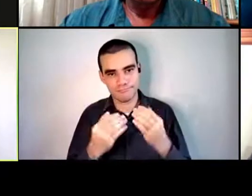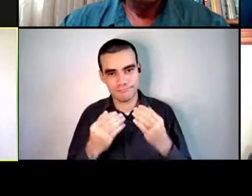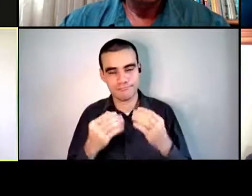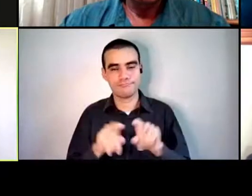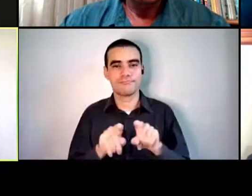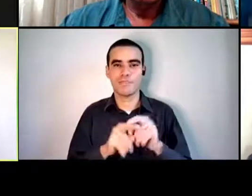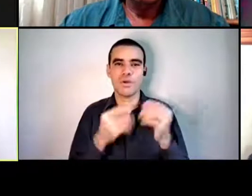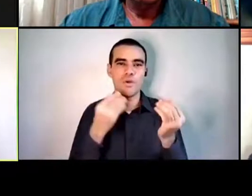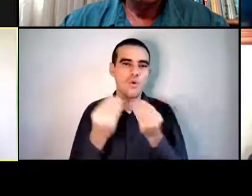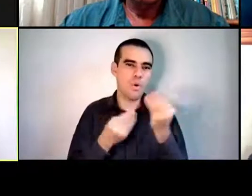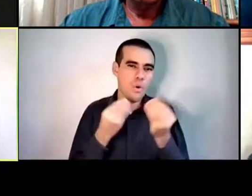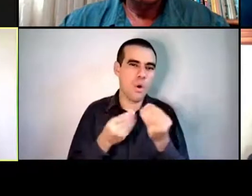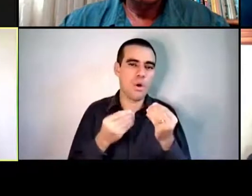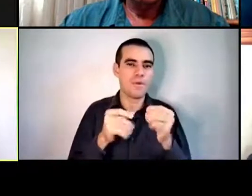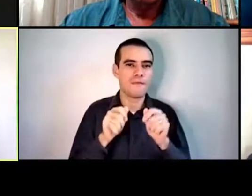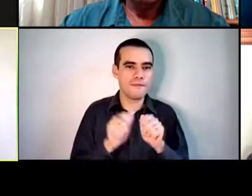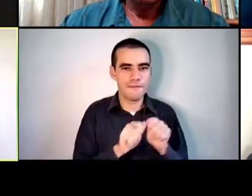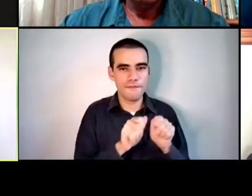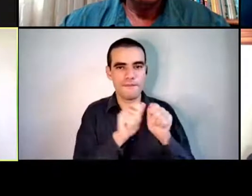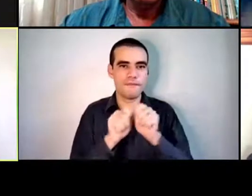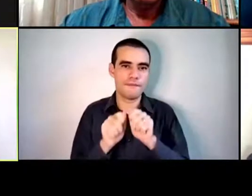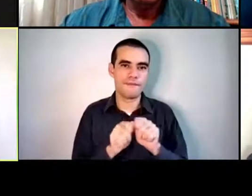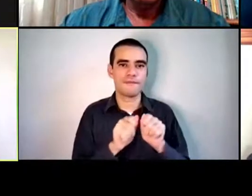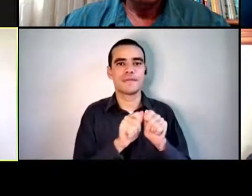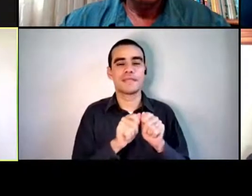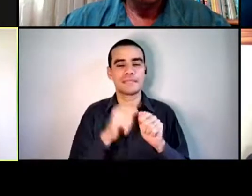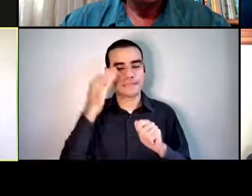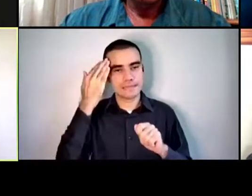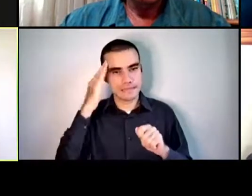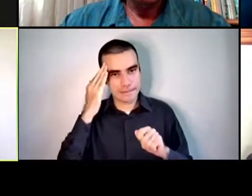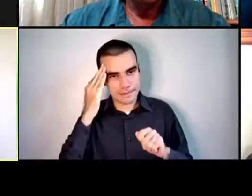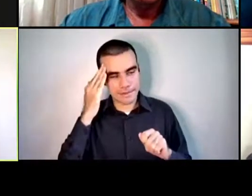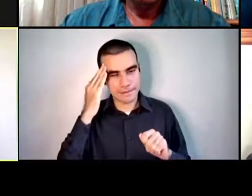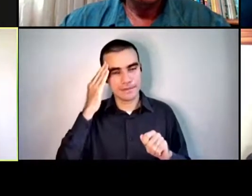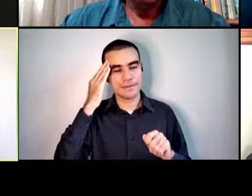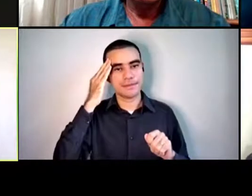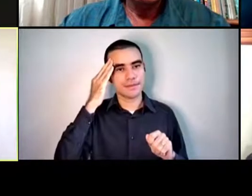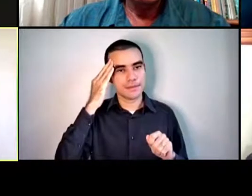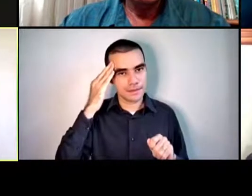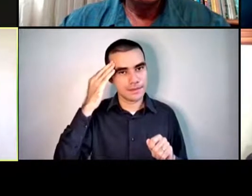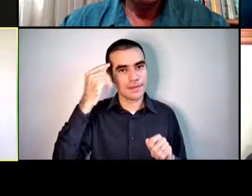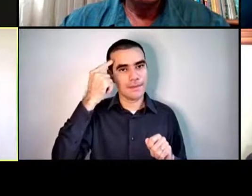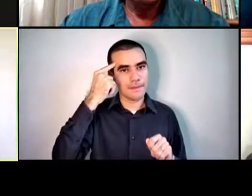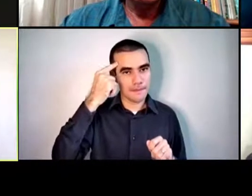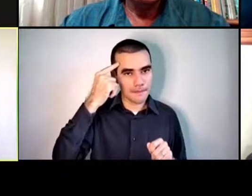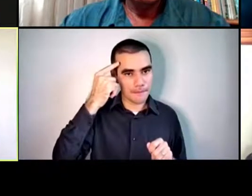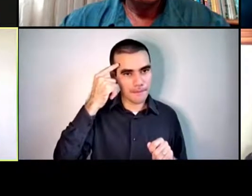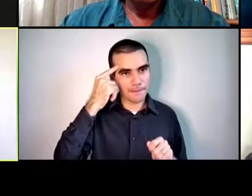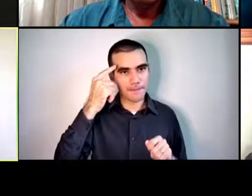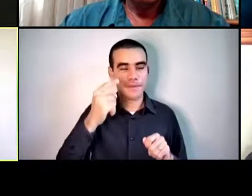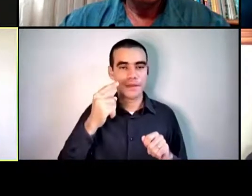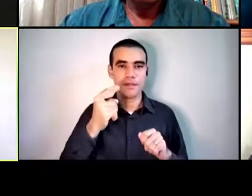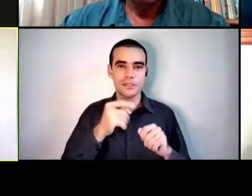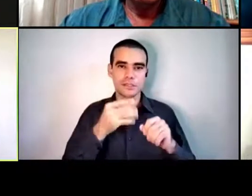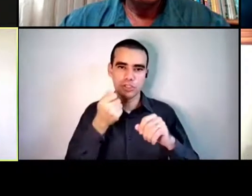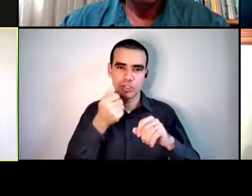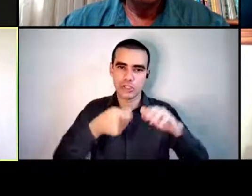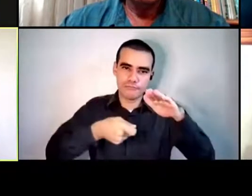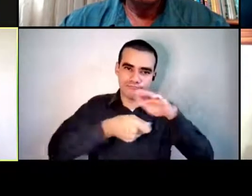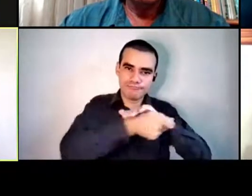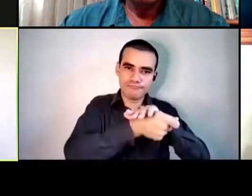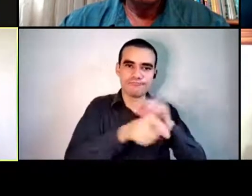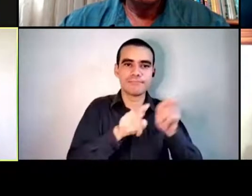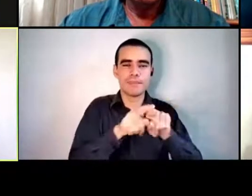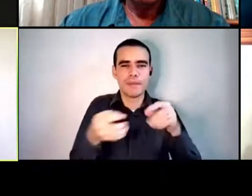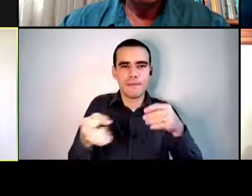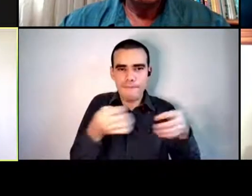and how we could understand from her point of view how we could invest